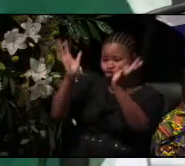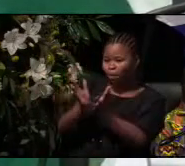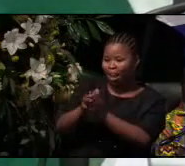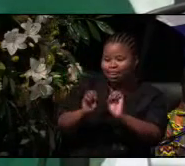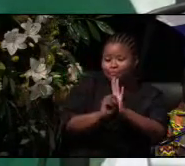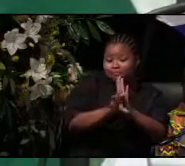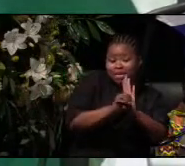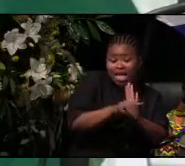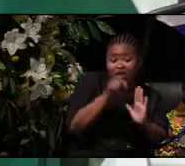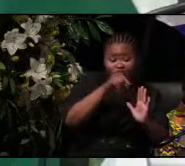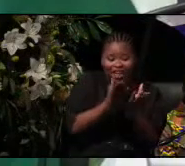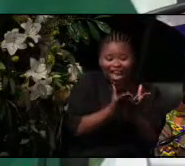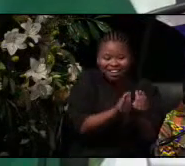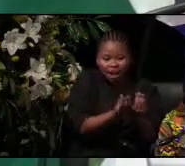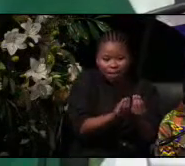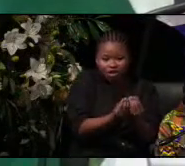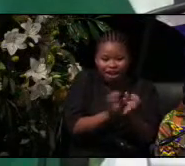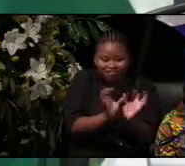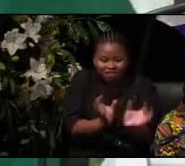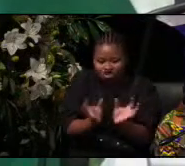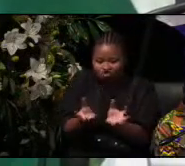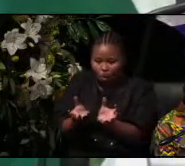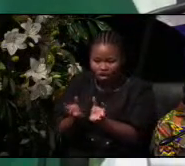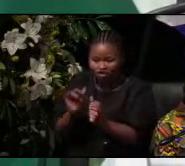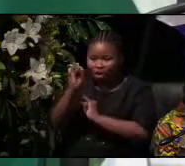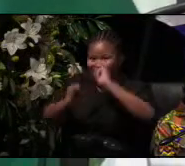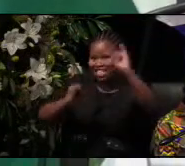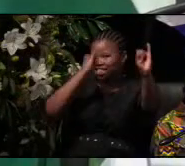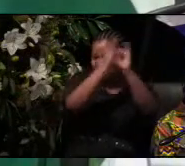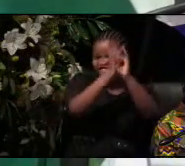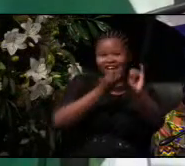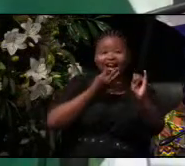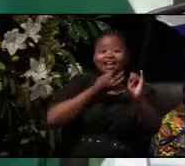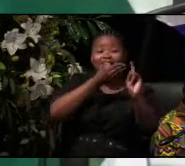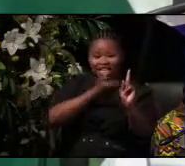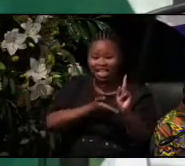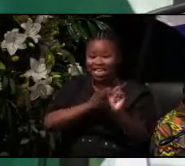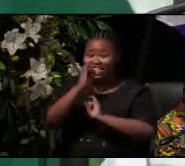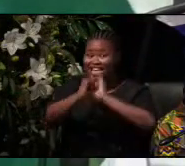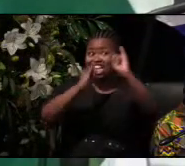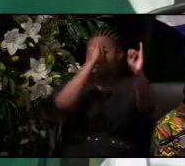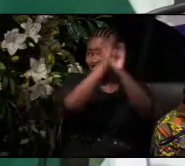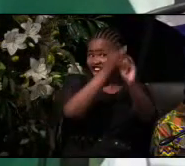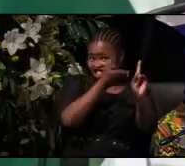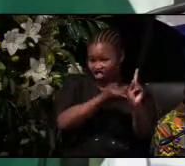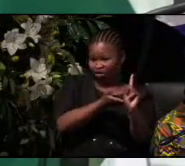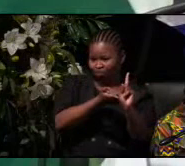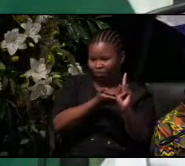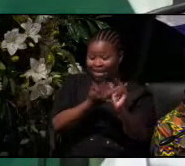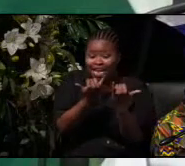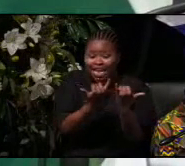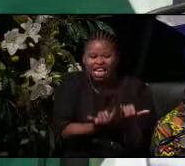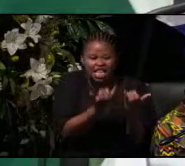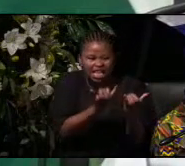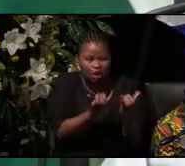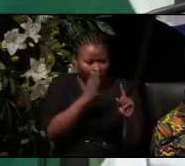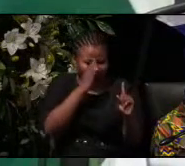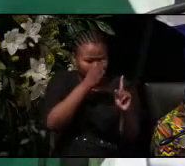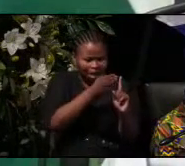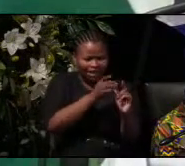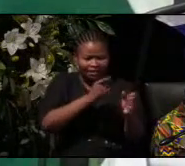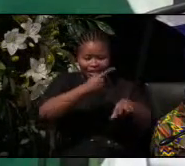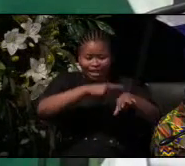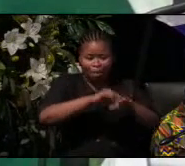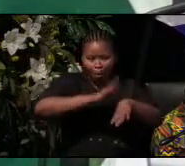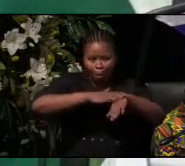and which is a number of our radio station International hands I say that is an internationalist she now dedicate more time